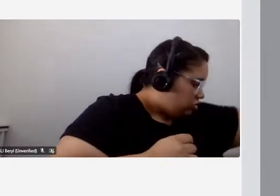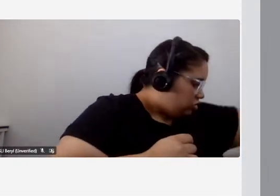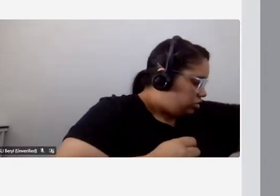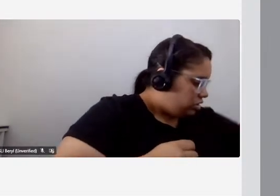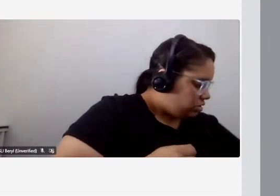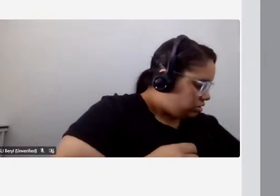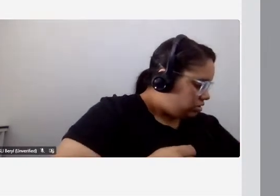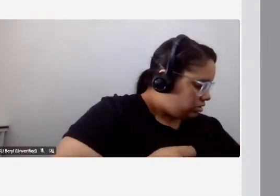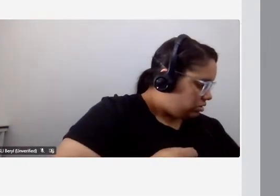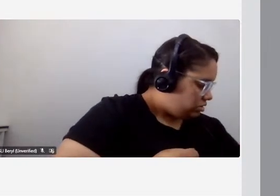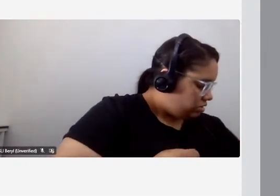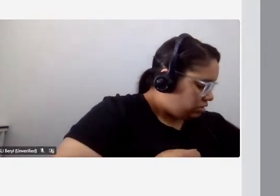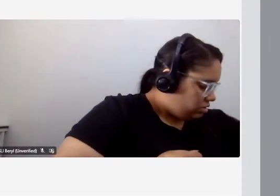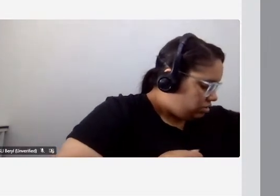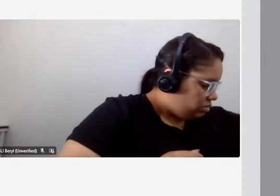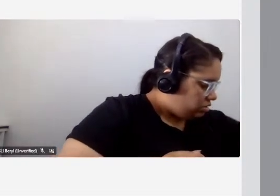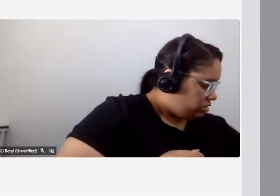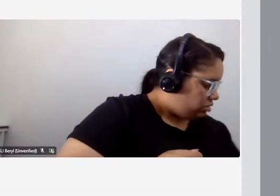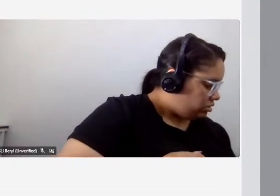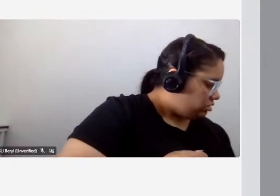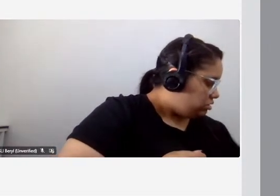340 safe spaces for youth,